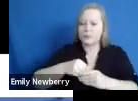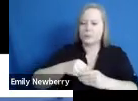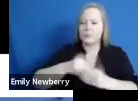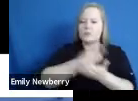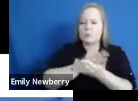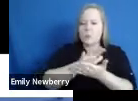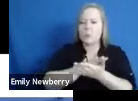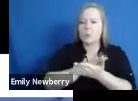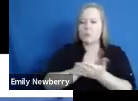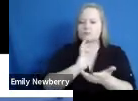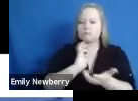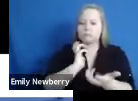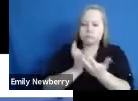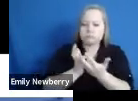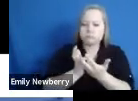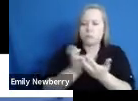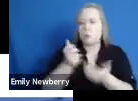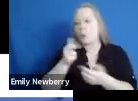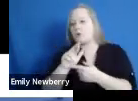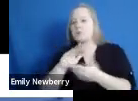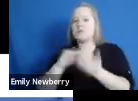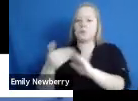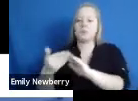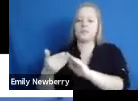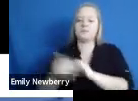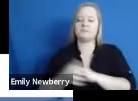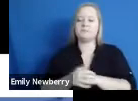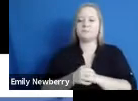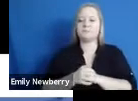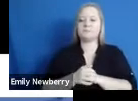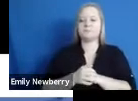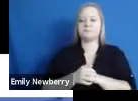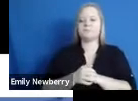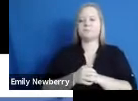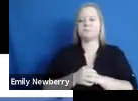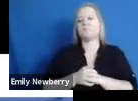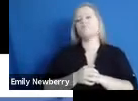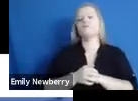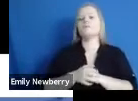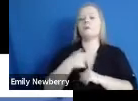or a community or whatnot. So we do have a fairly active